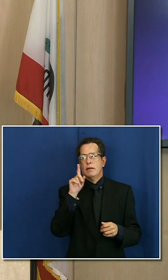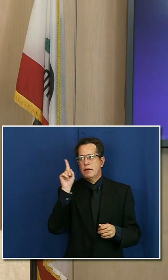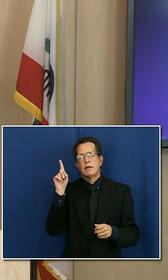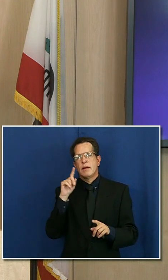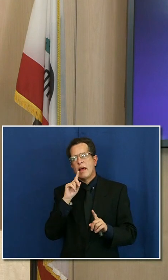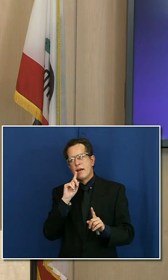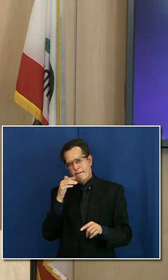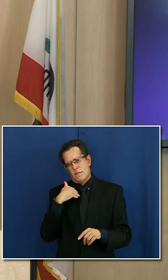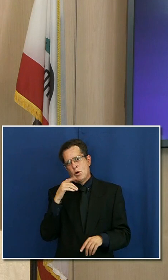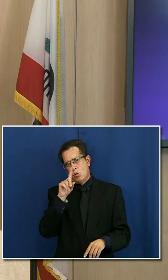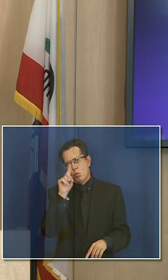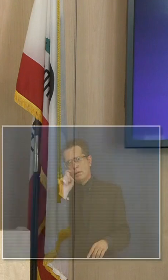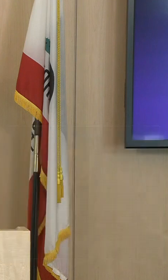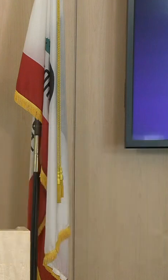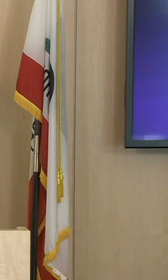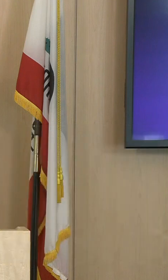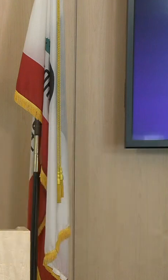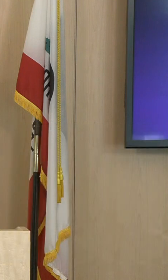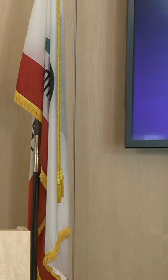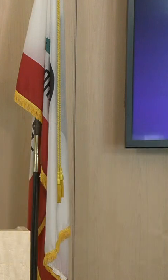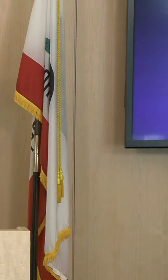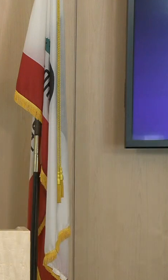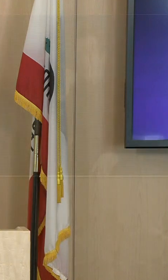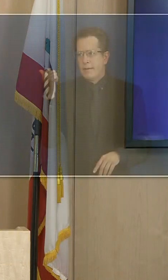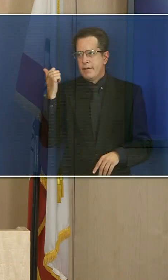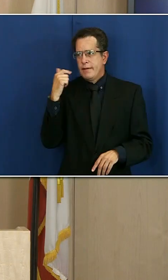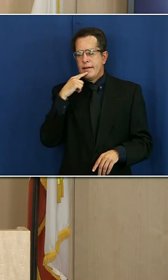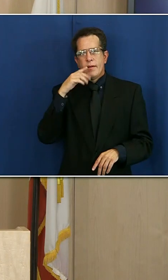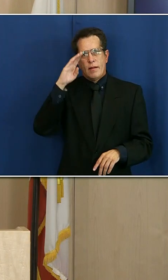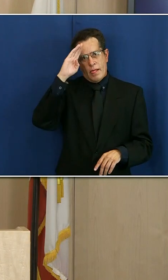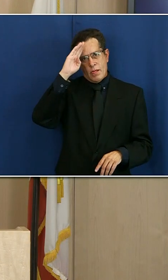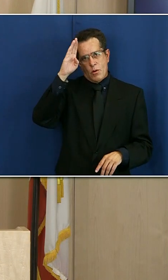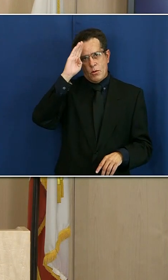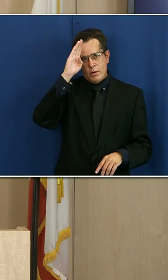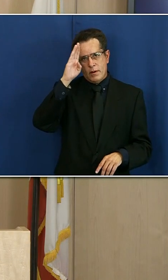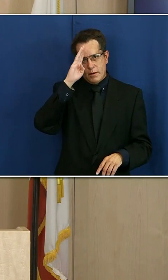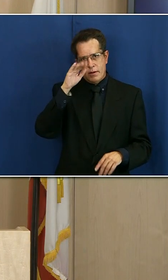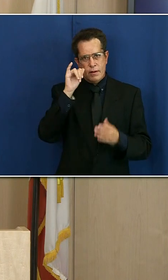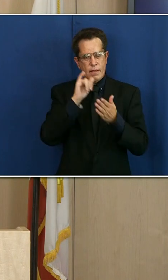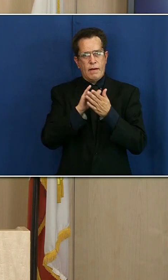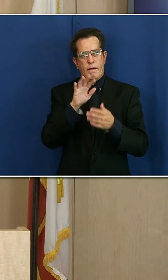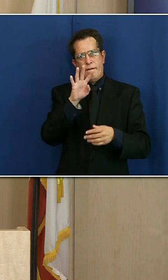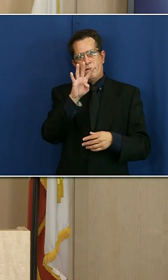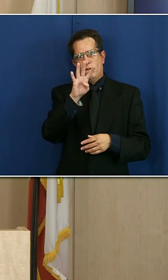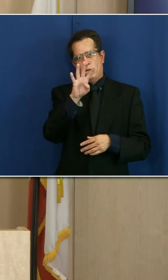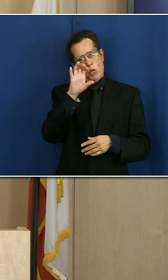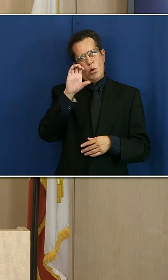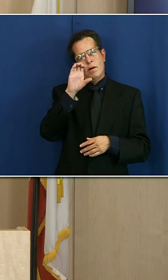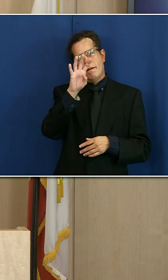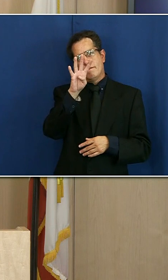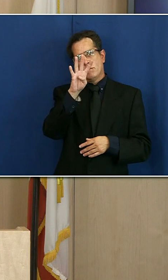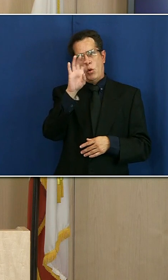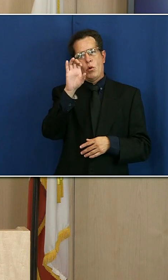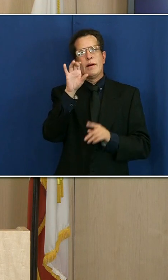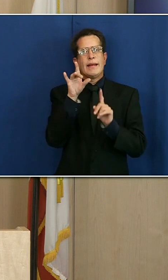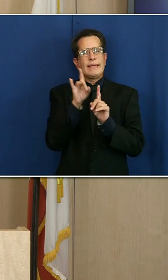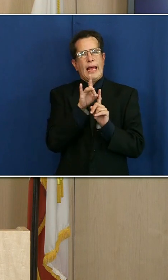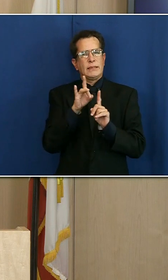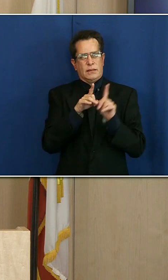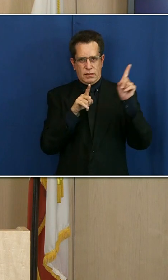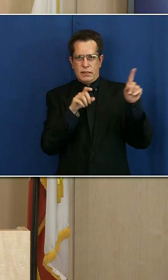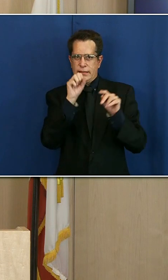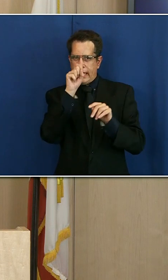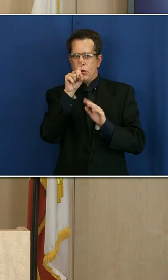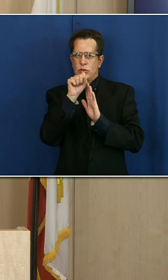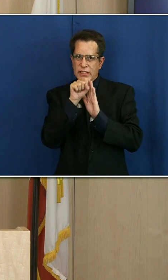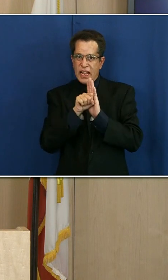Thank you, Chairman Cox. You sound great, by the way. Regarding the 400 cases connected to San Diego State,